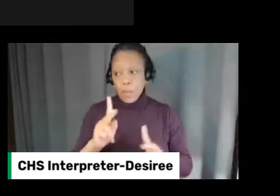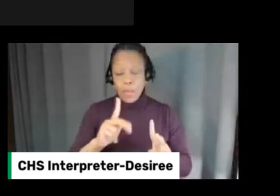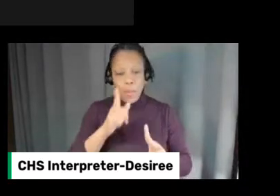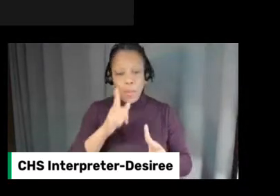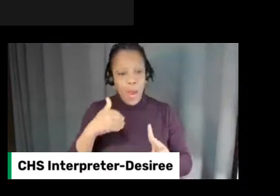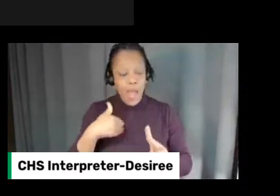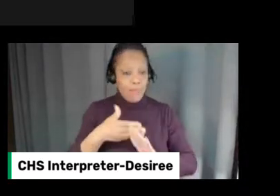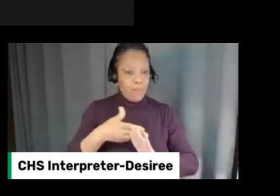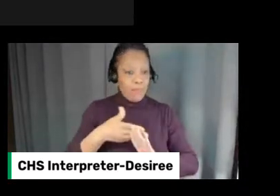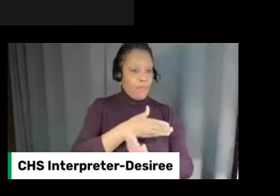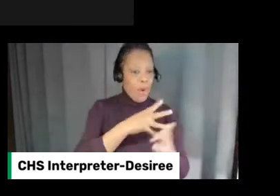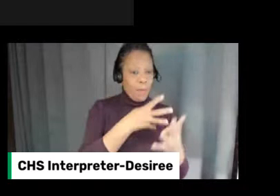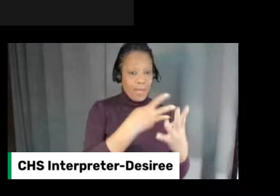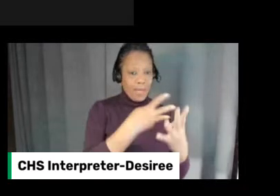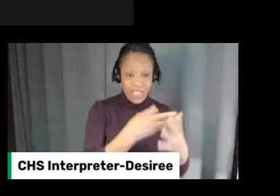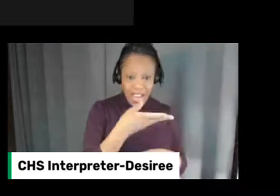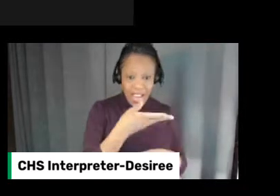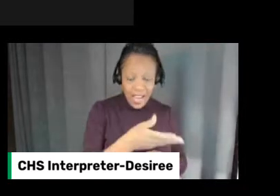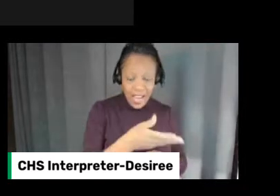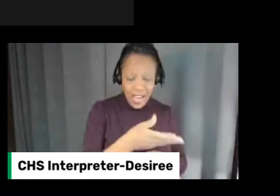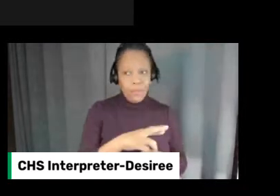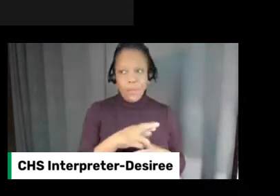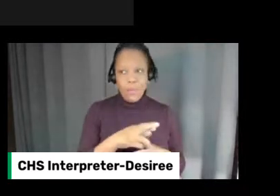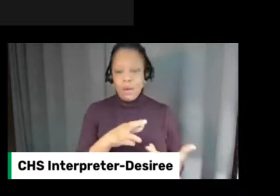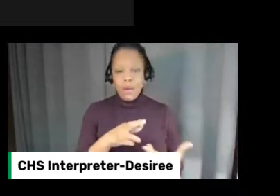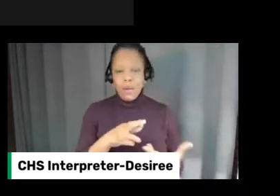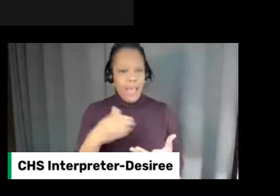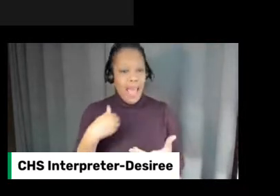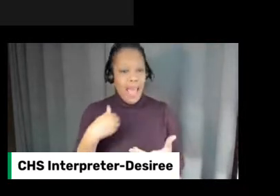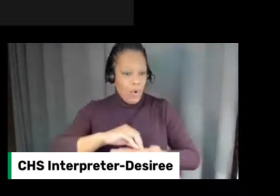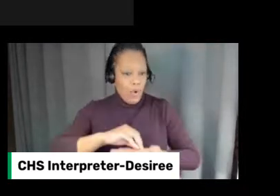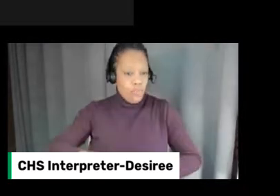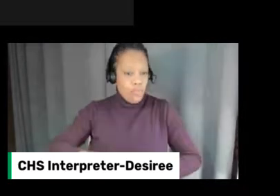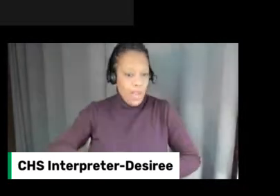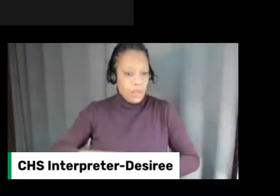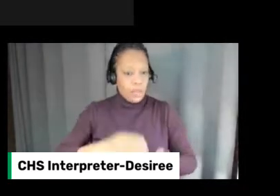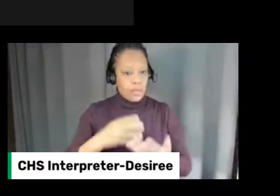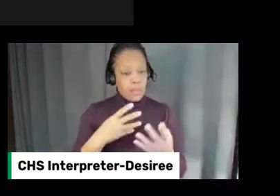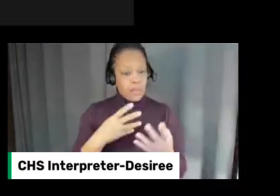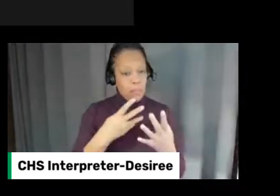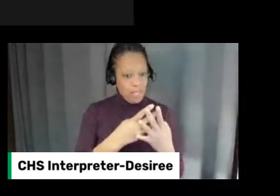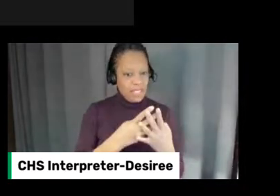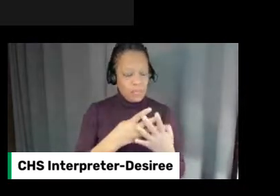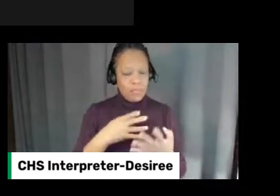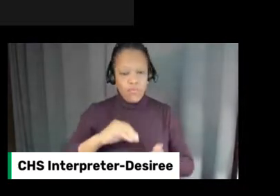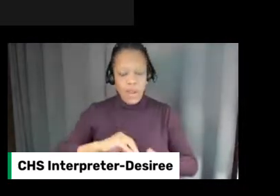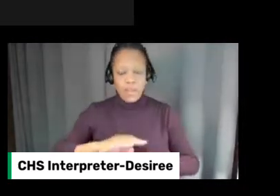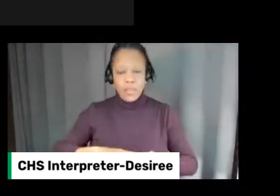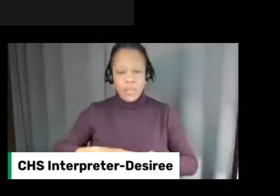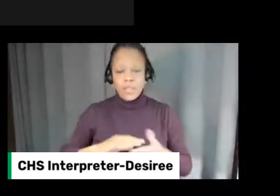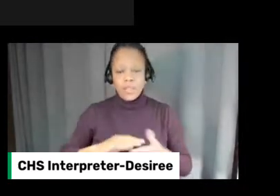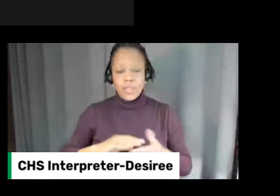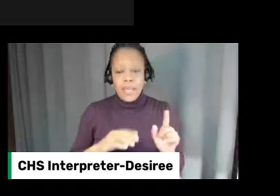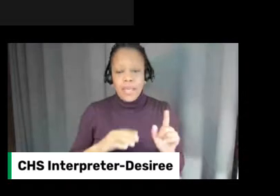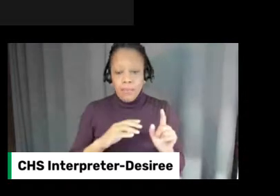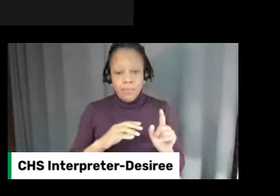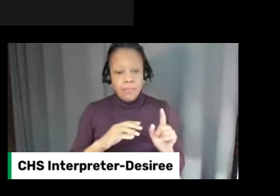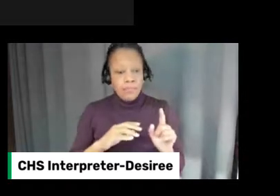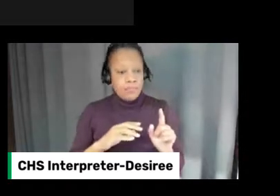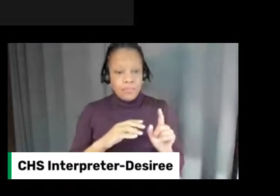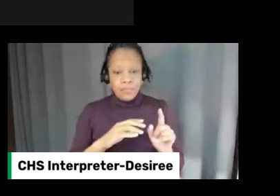records, and also access to underutilized and surplus county-owned lands and